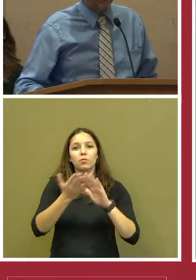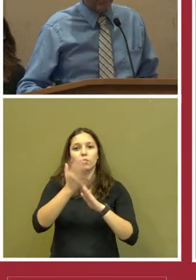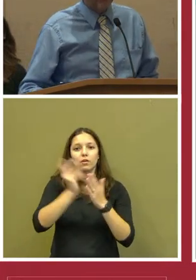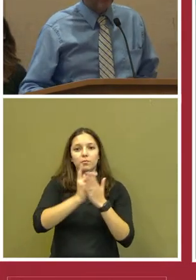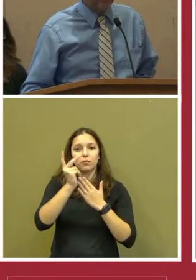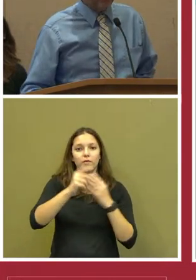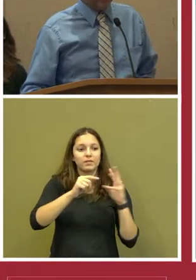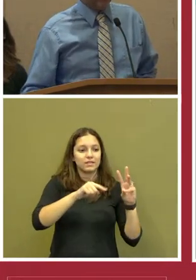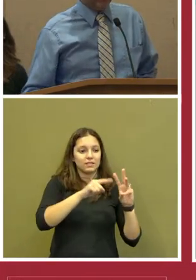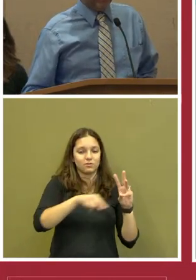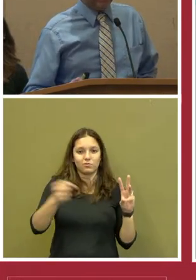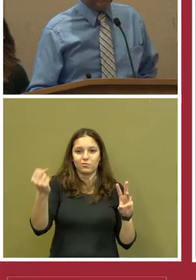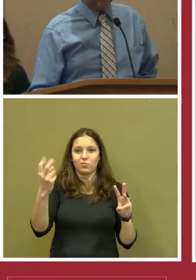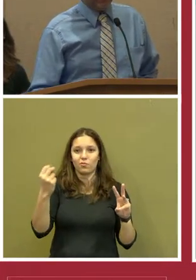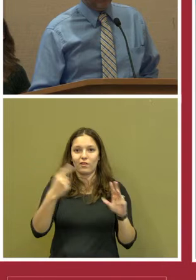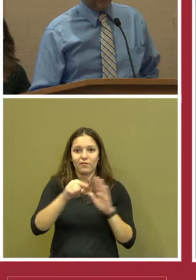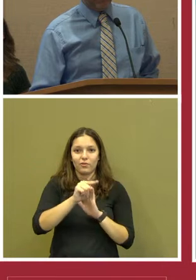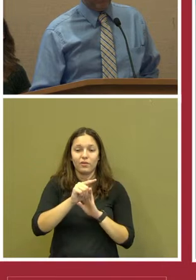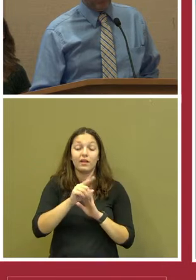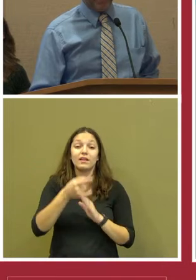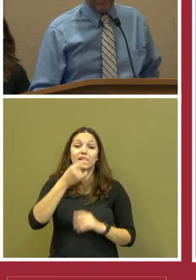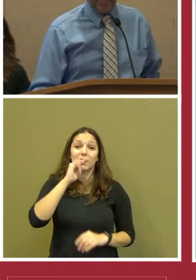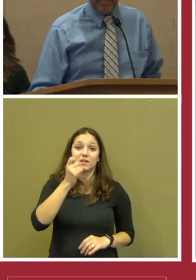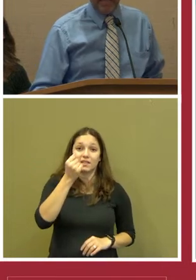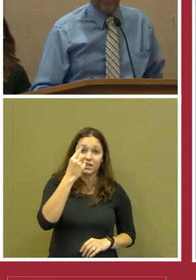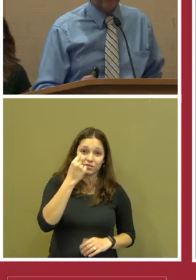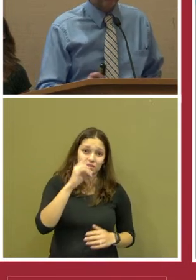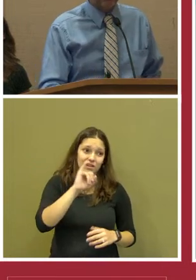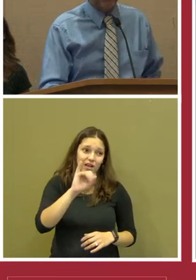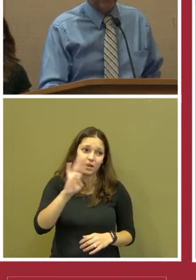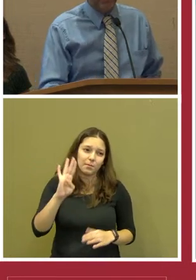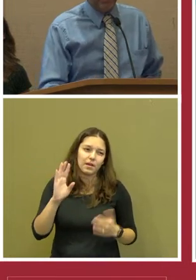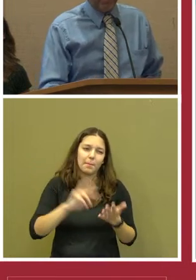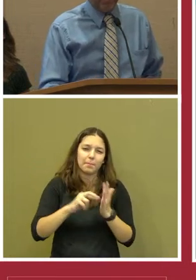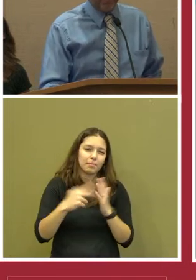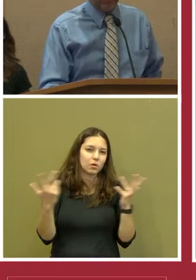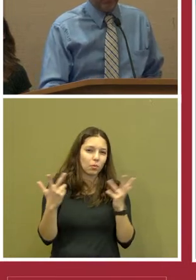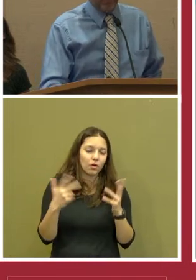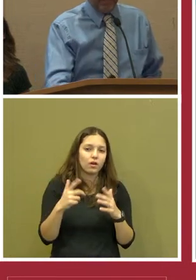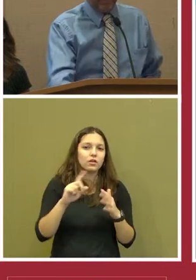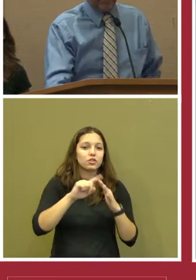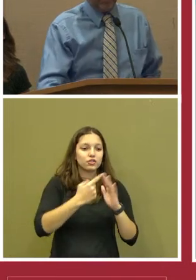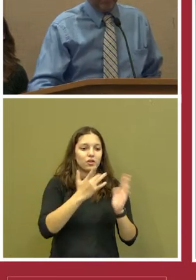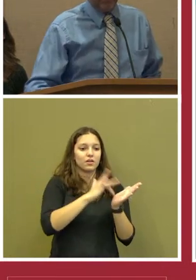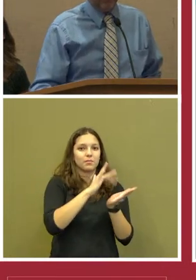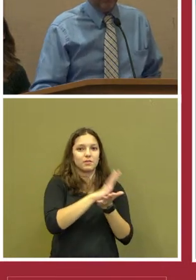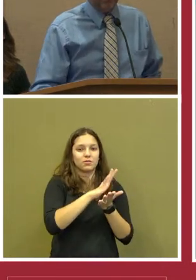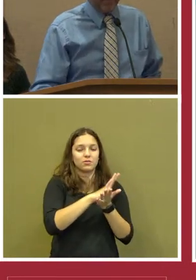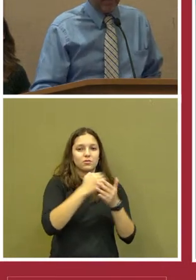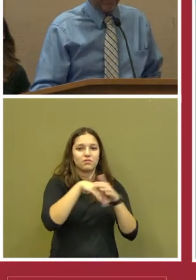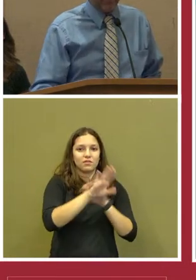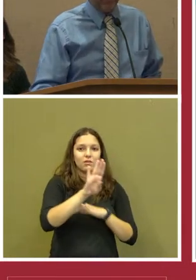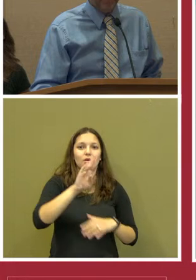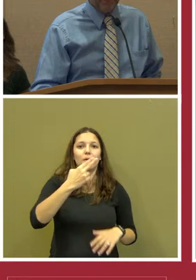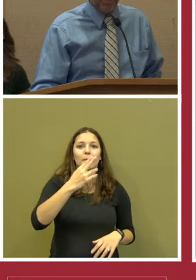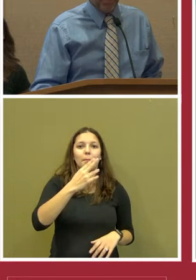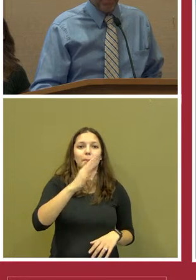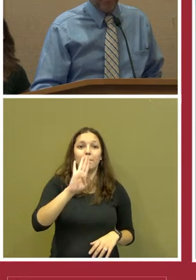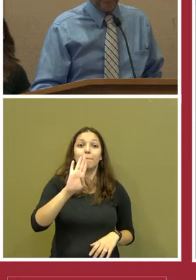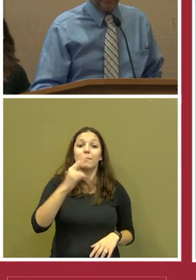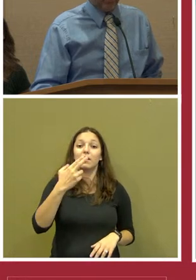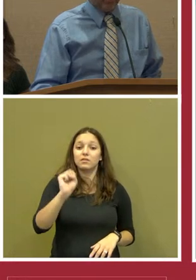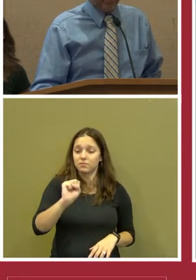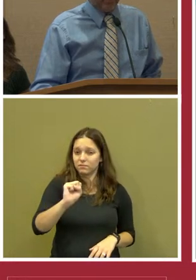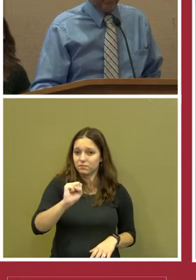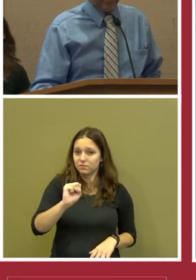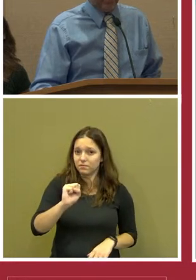6 through 12 and really getting kids to understand what IB means starting in the middle school as they come into Bend High School.